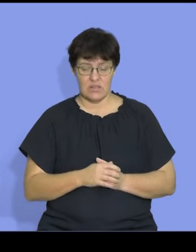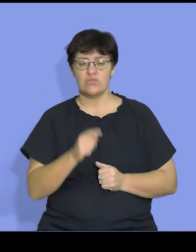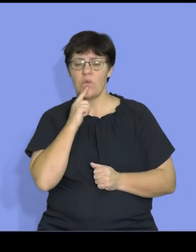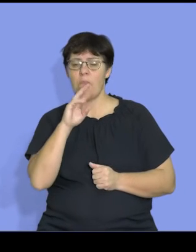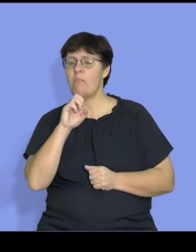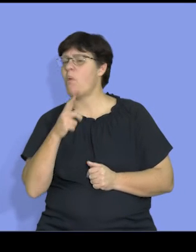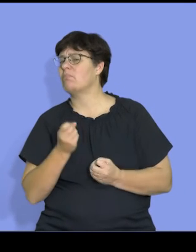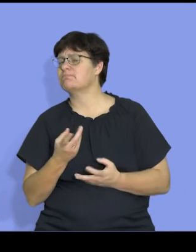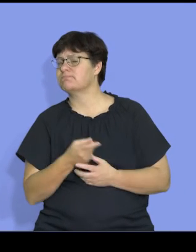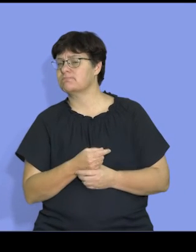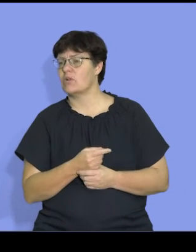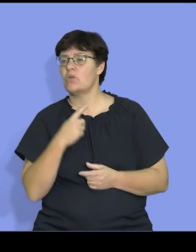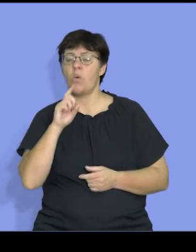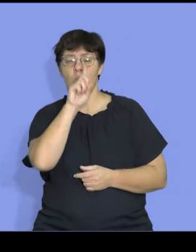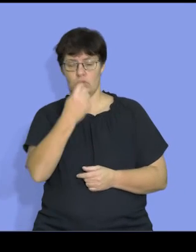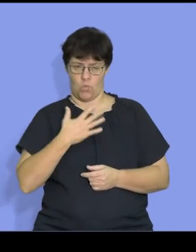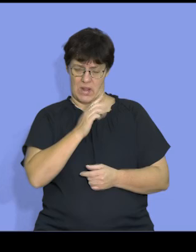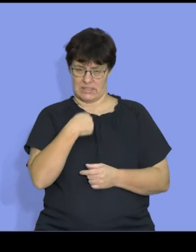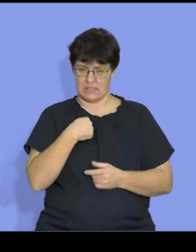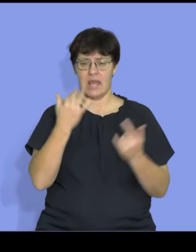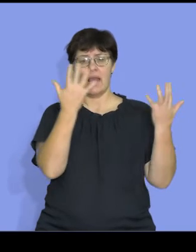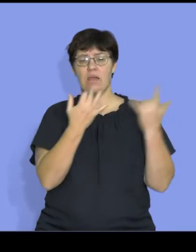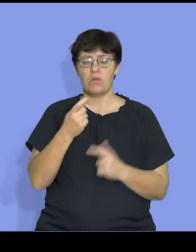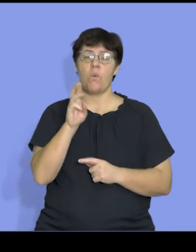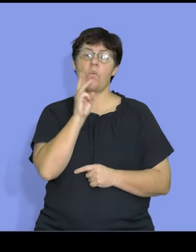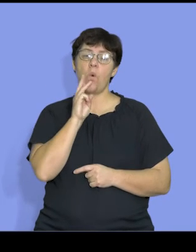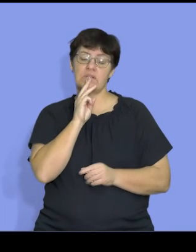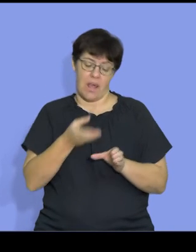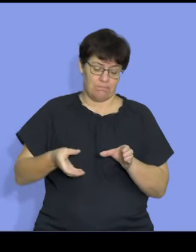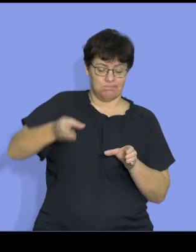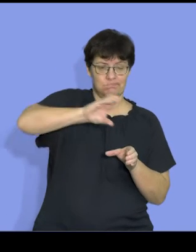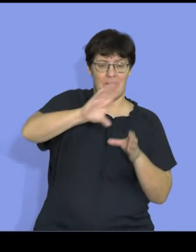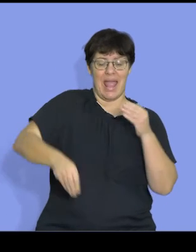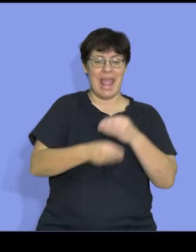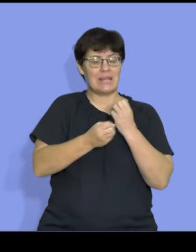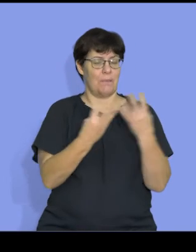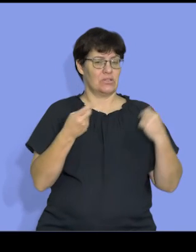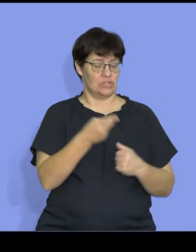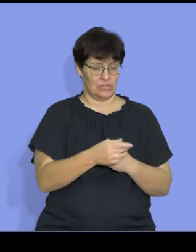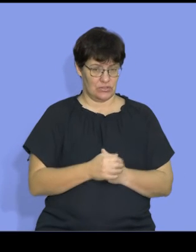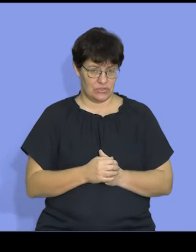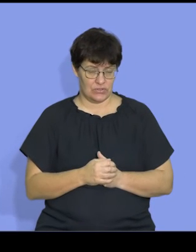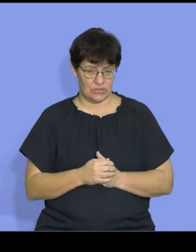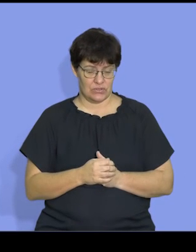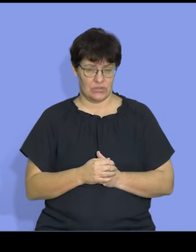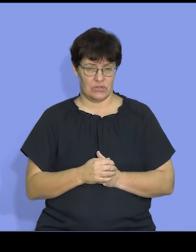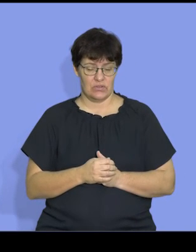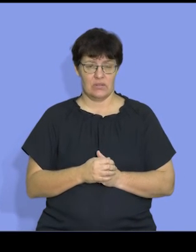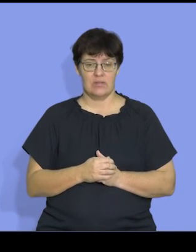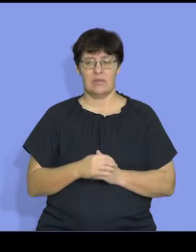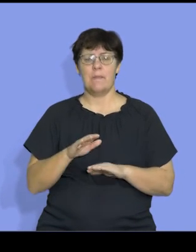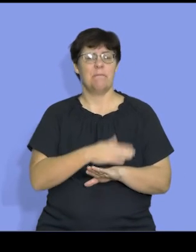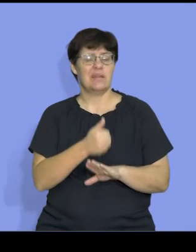Now the question demands us to calculate how much water was added to the oxalic acid. So this question is basically